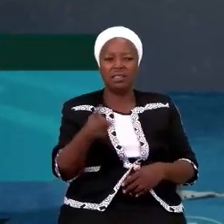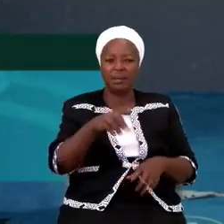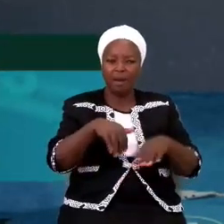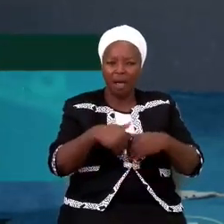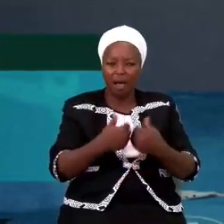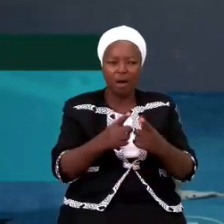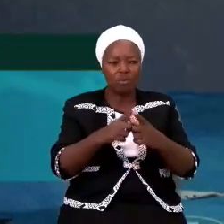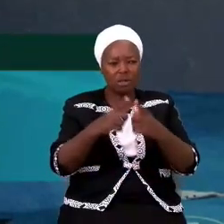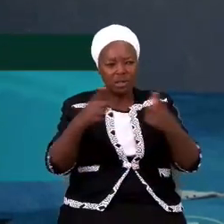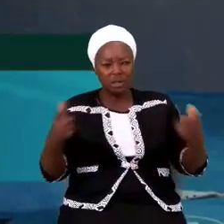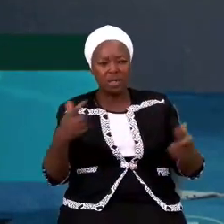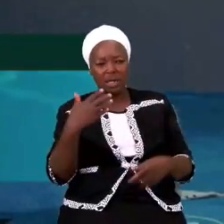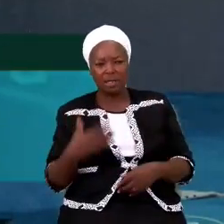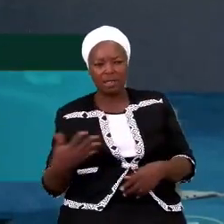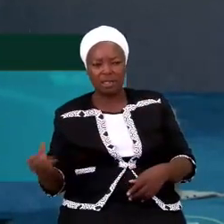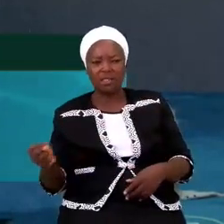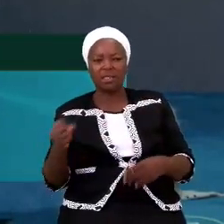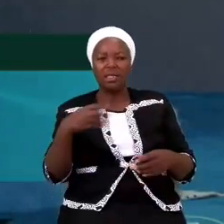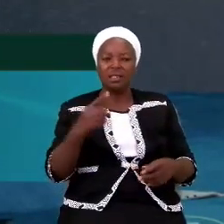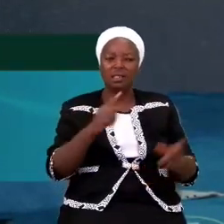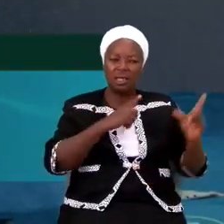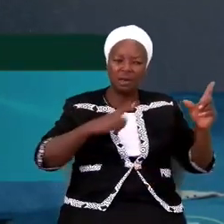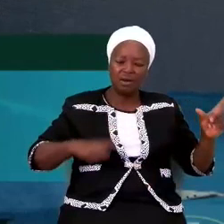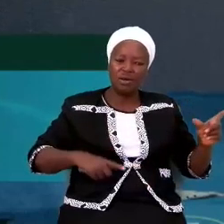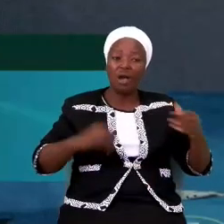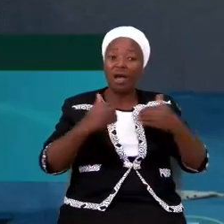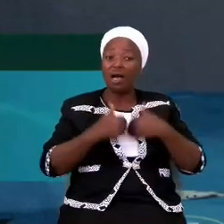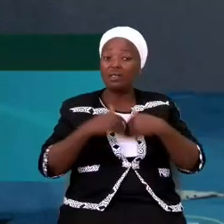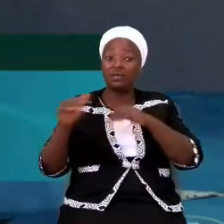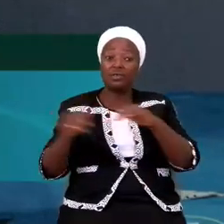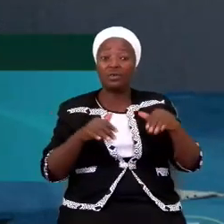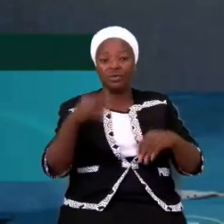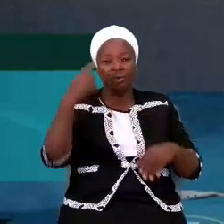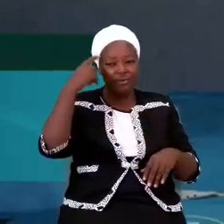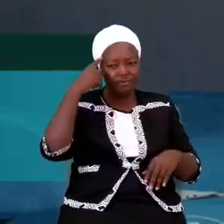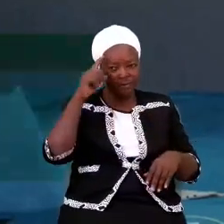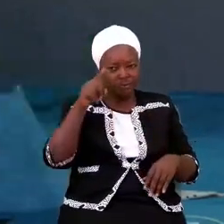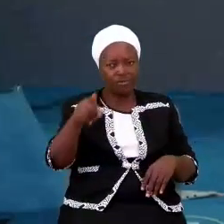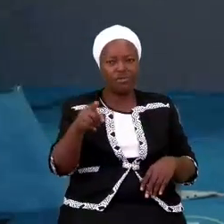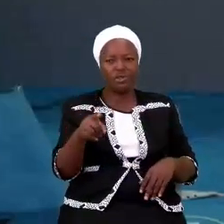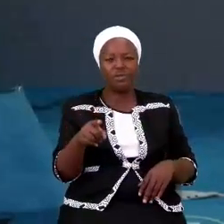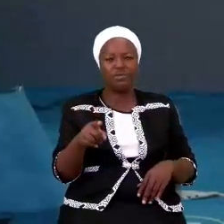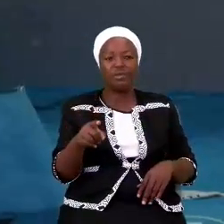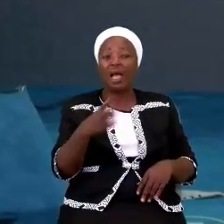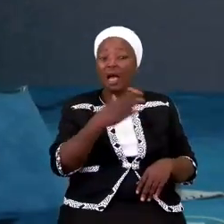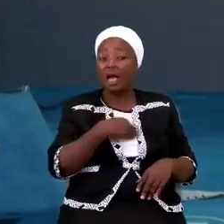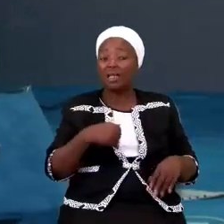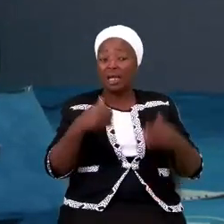for thee and has had compassion on thee. Don't have a